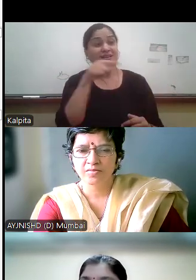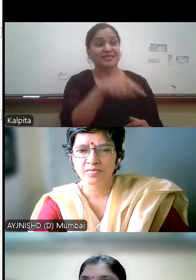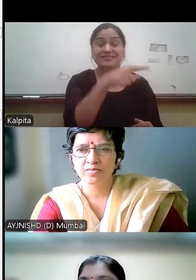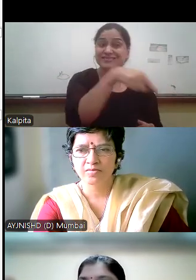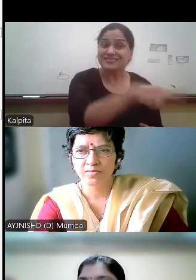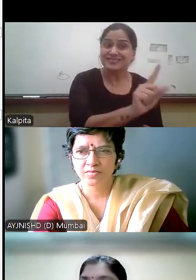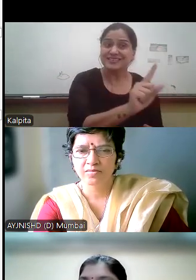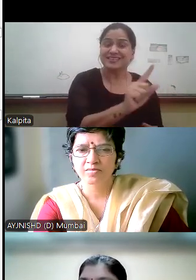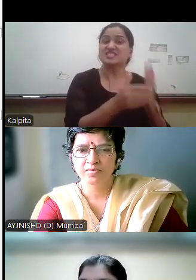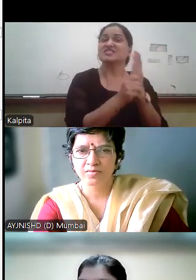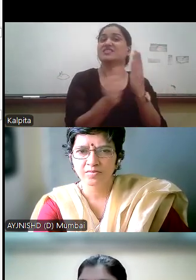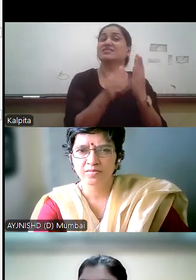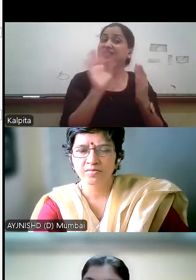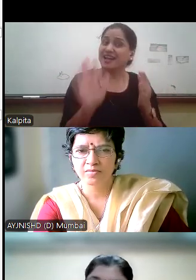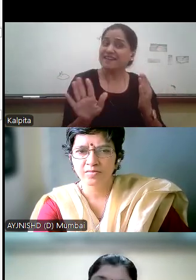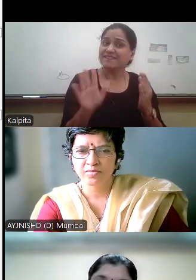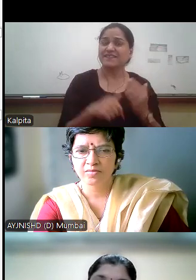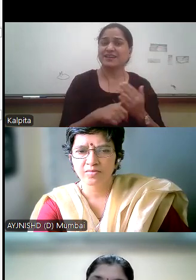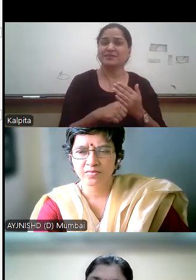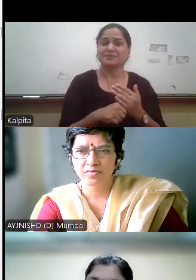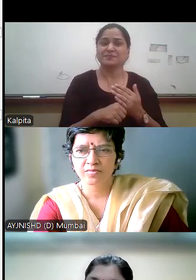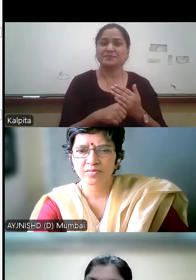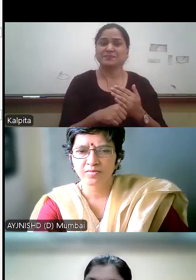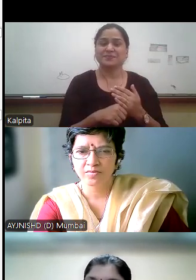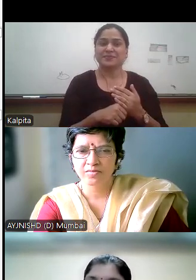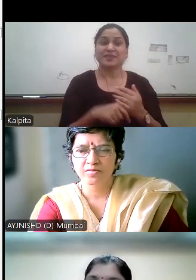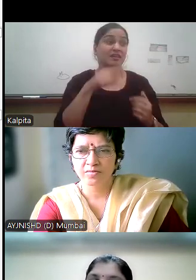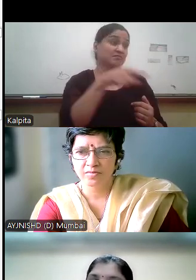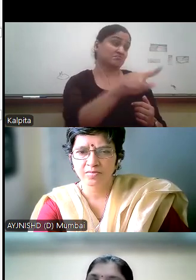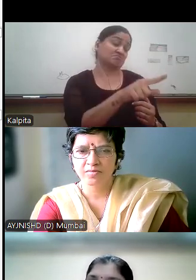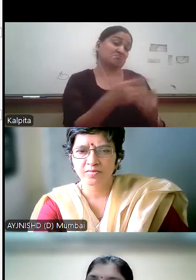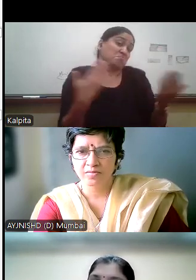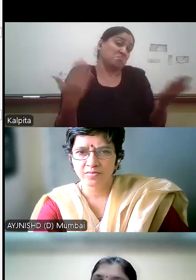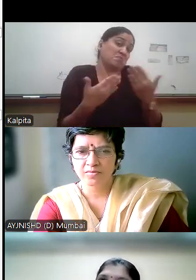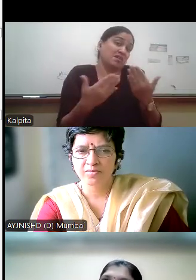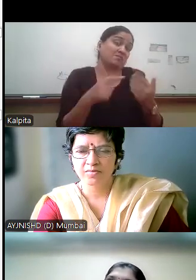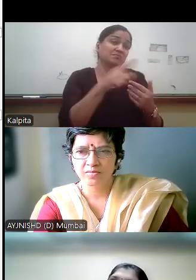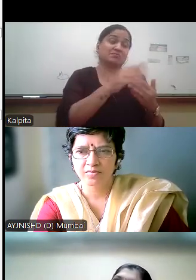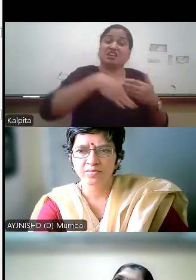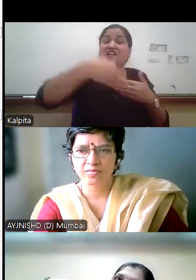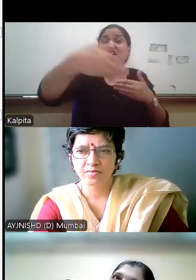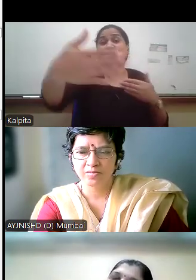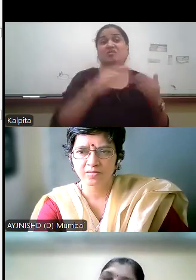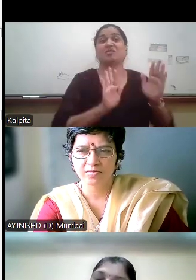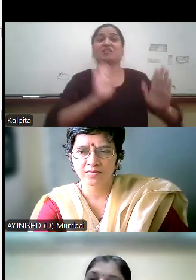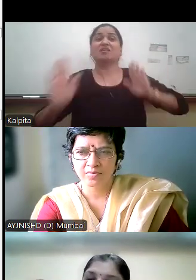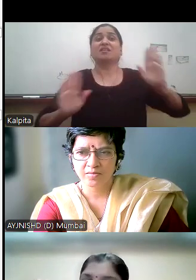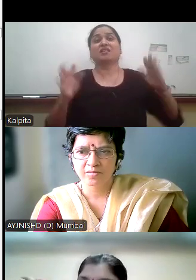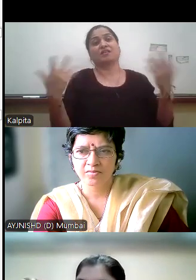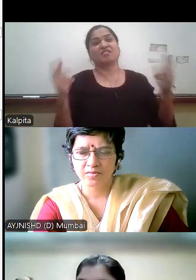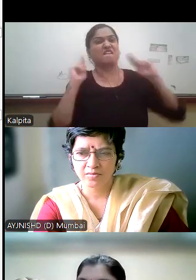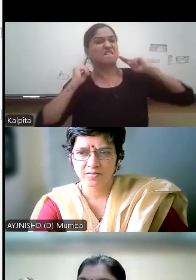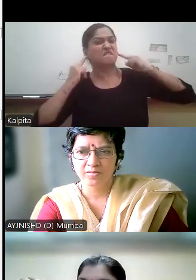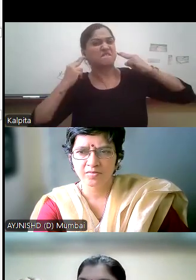what he can do. He may become a actor later on. Then drawing, painting. These children sometimes have good fine motor skills,